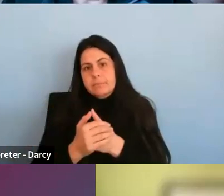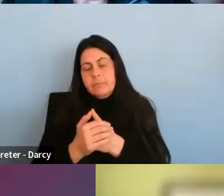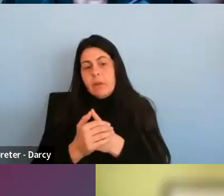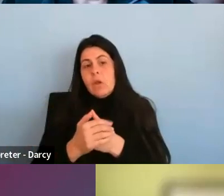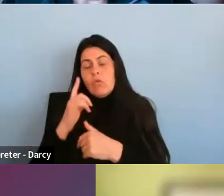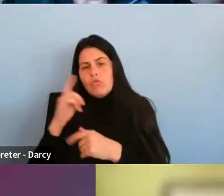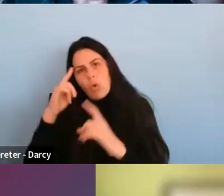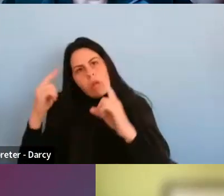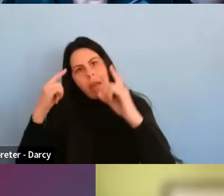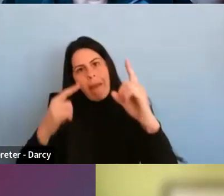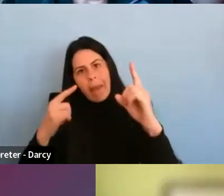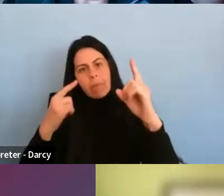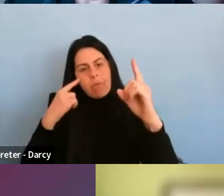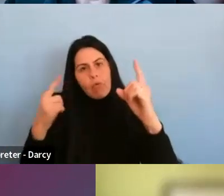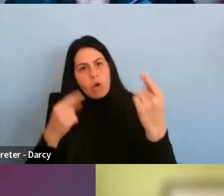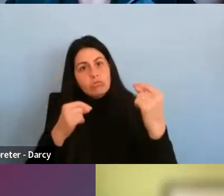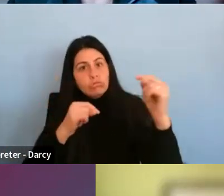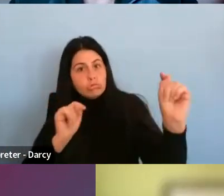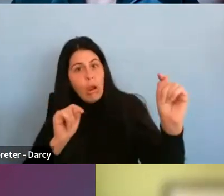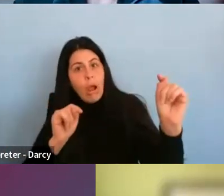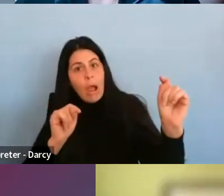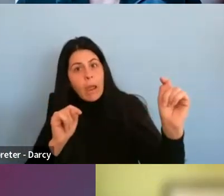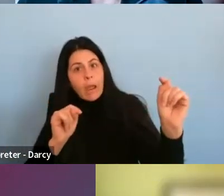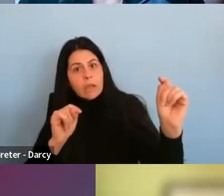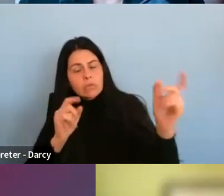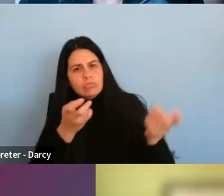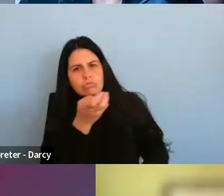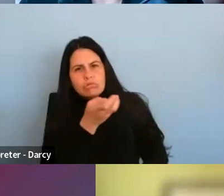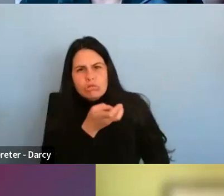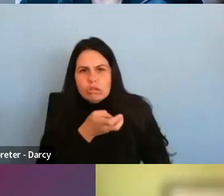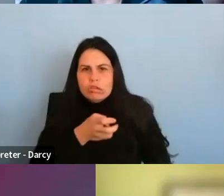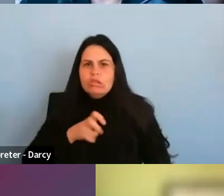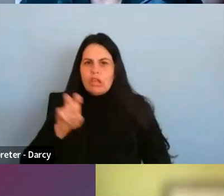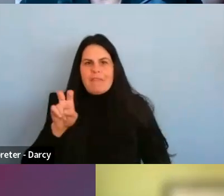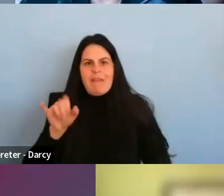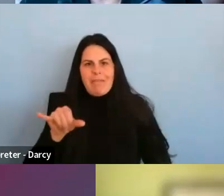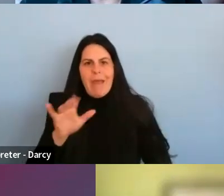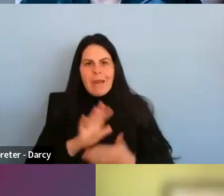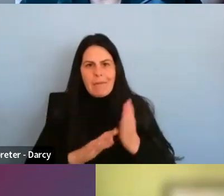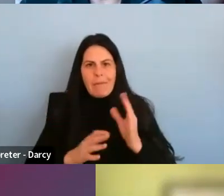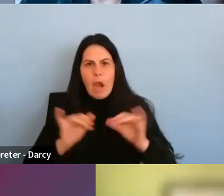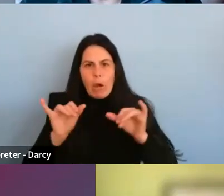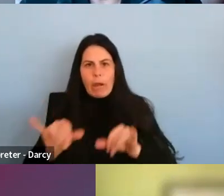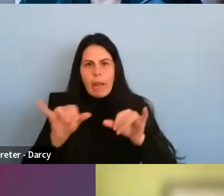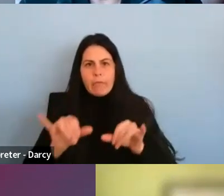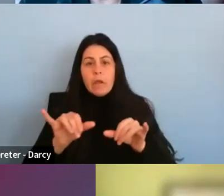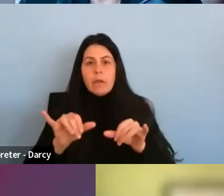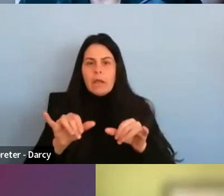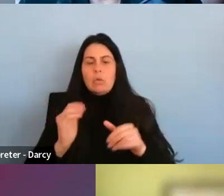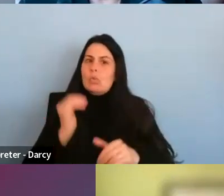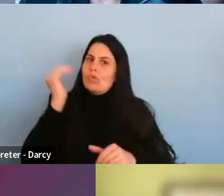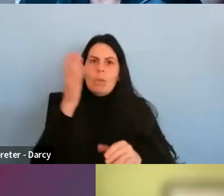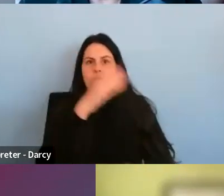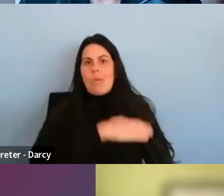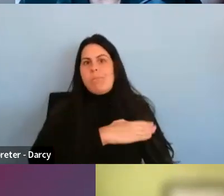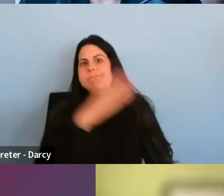aim to try to shift the narrative, it can go extremely to one side without the